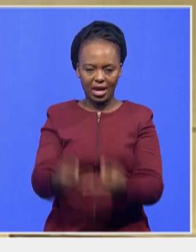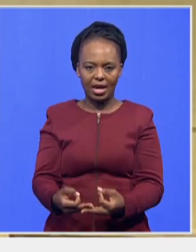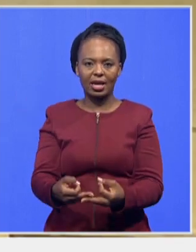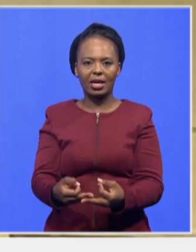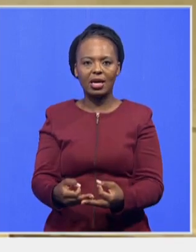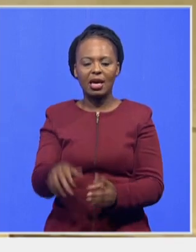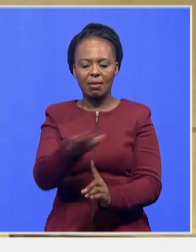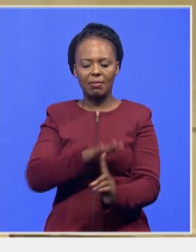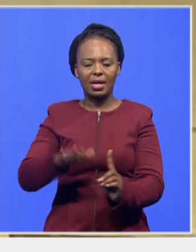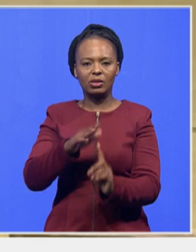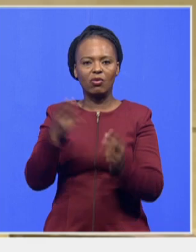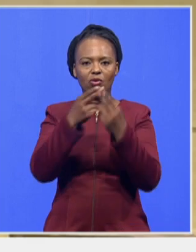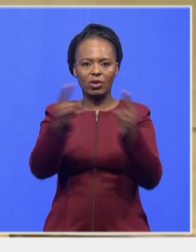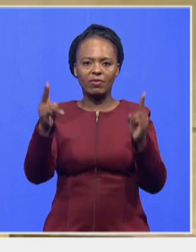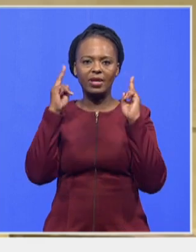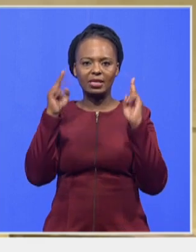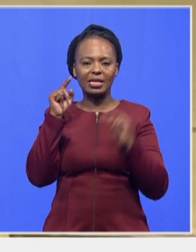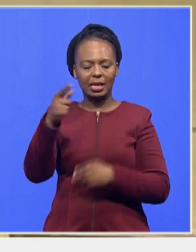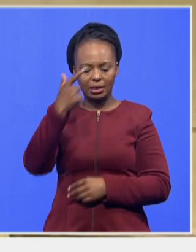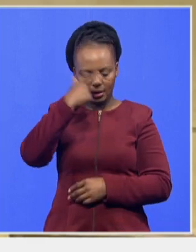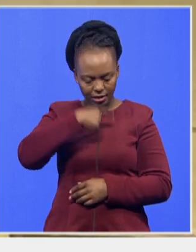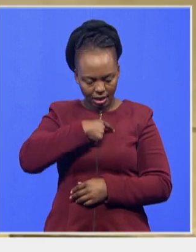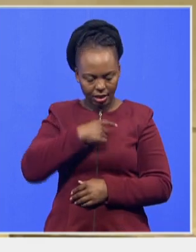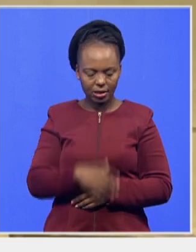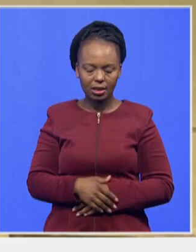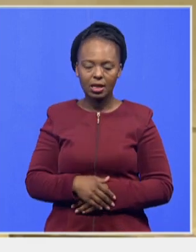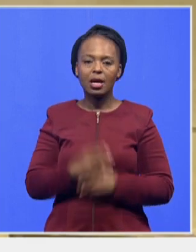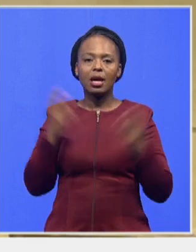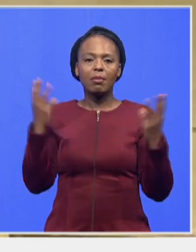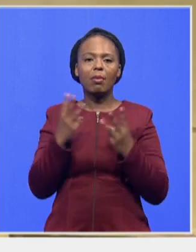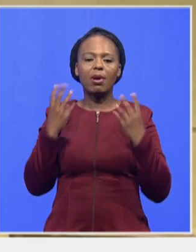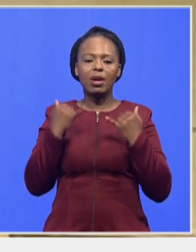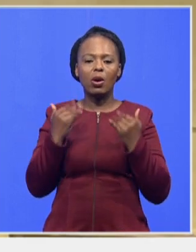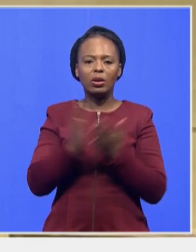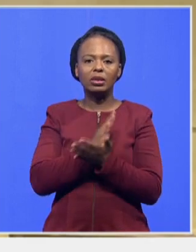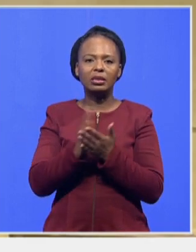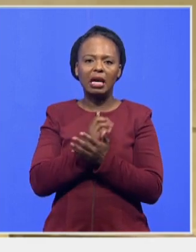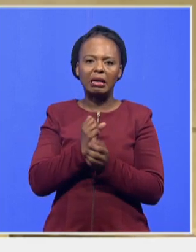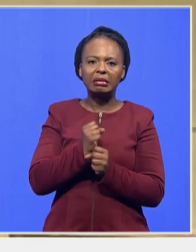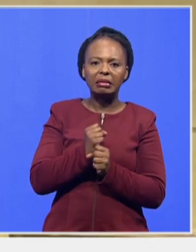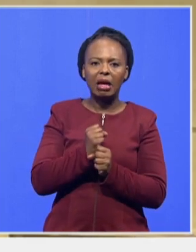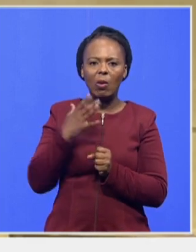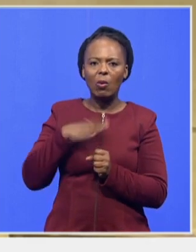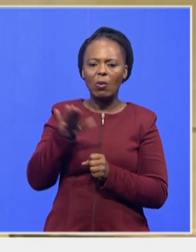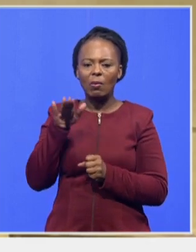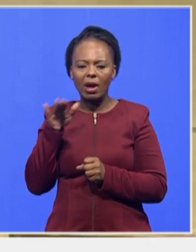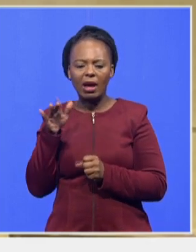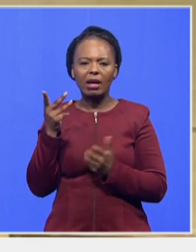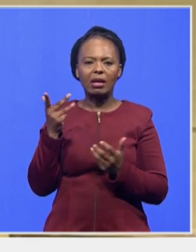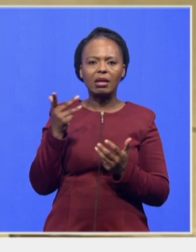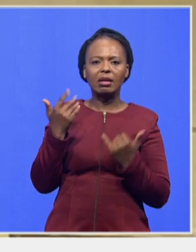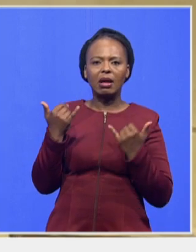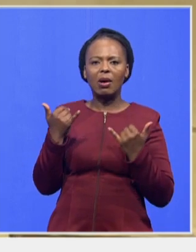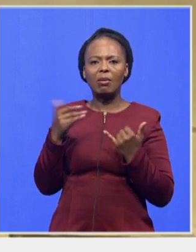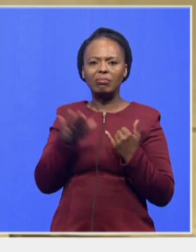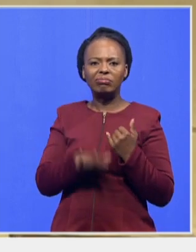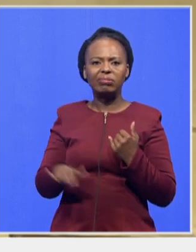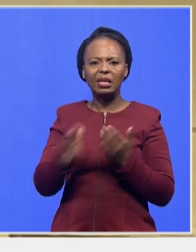really sad, but some people are still stuck in banks and in the military headquarters